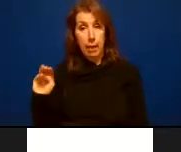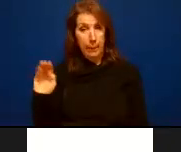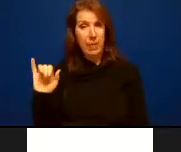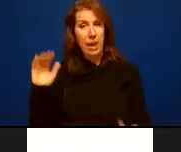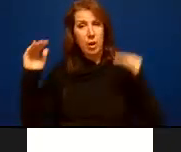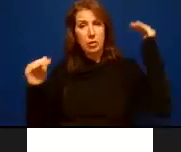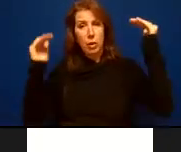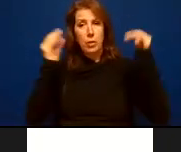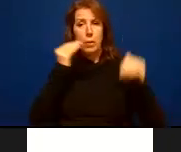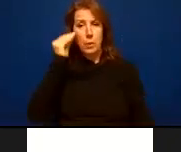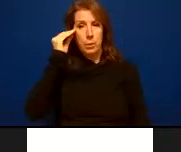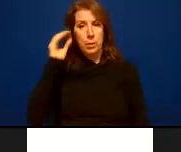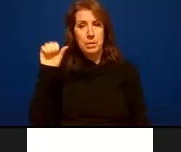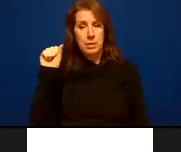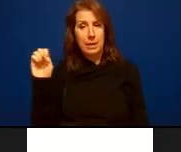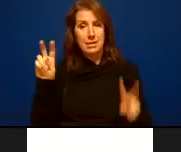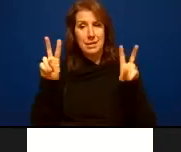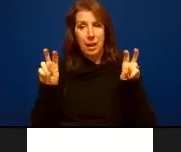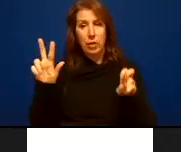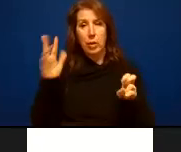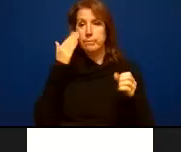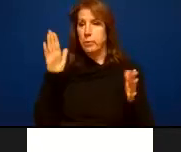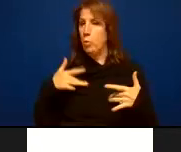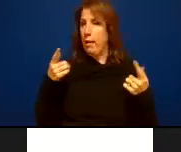ADA claim. I am not sure really where that's going.